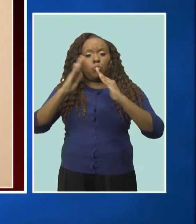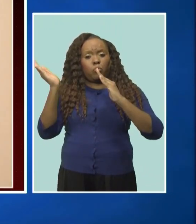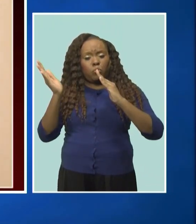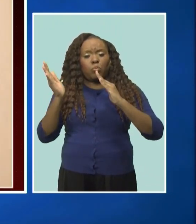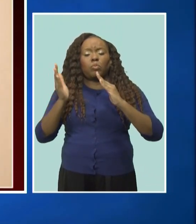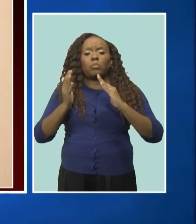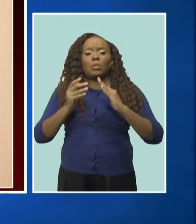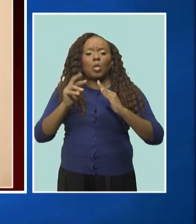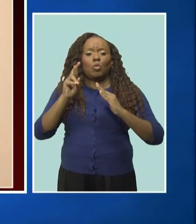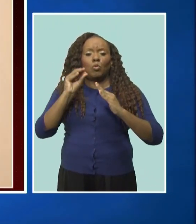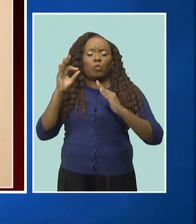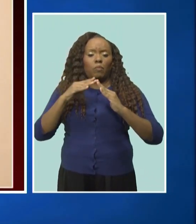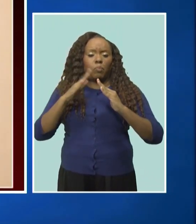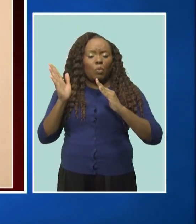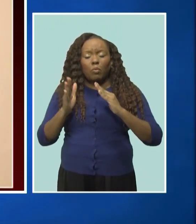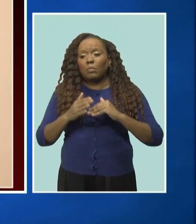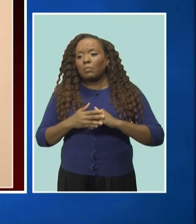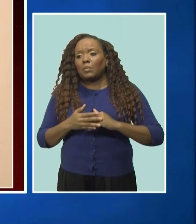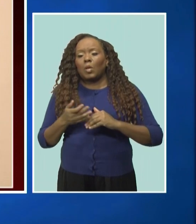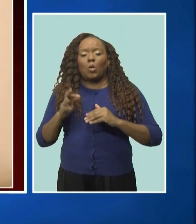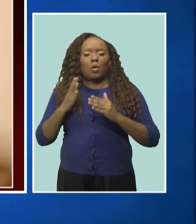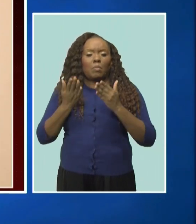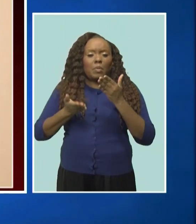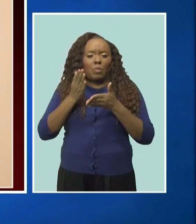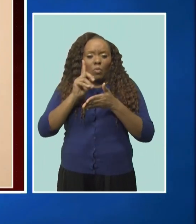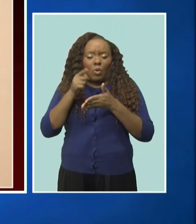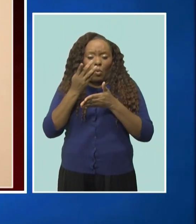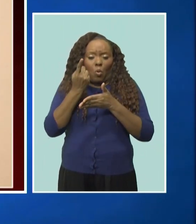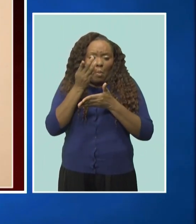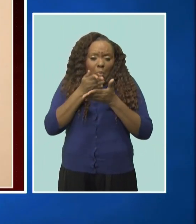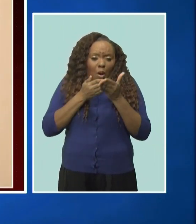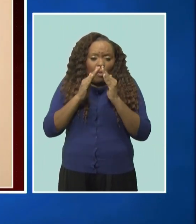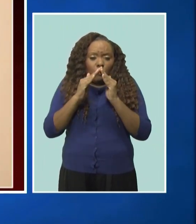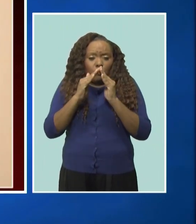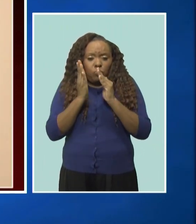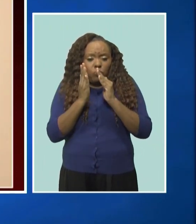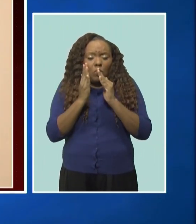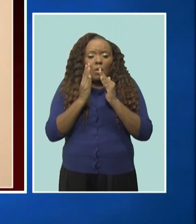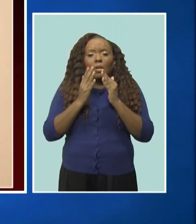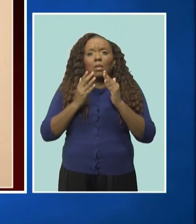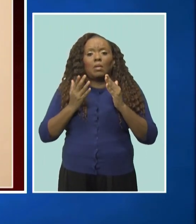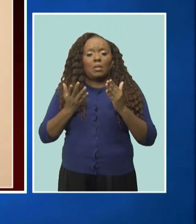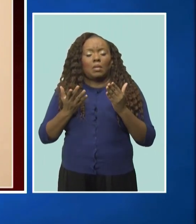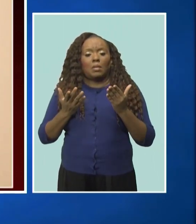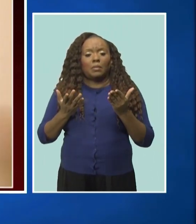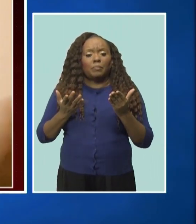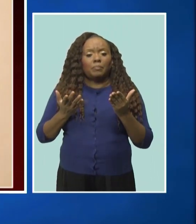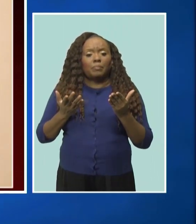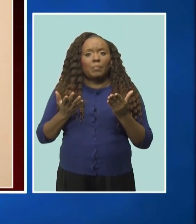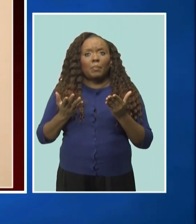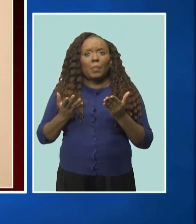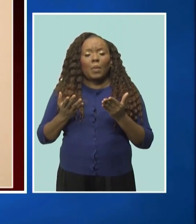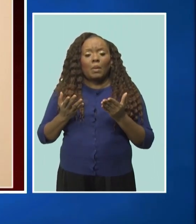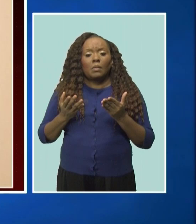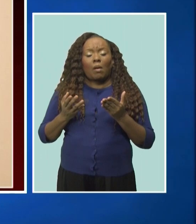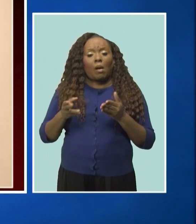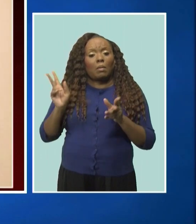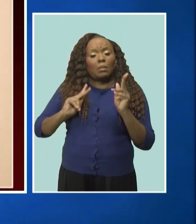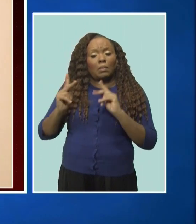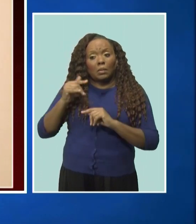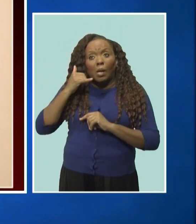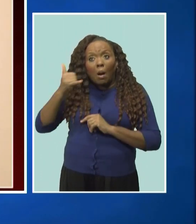partial disruption to the roof, where only a side of it. I have received, and the DEM has received